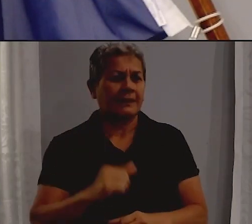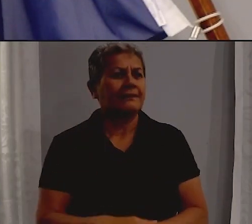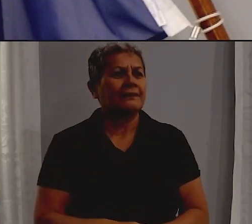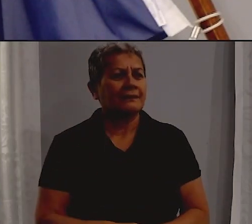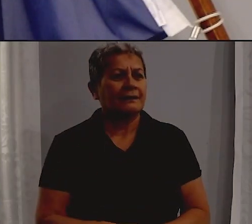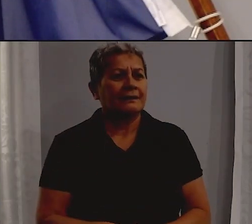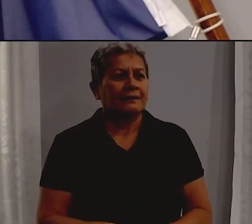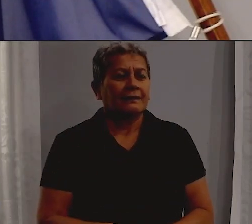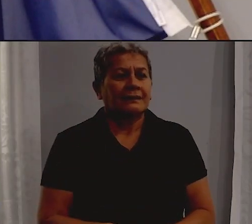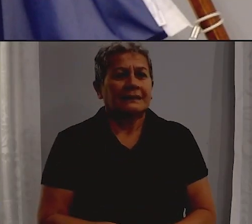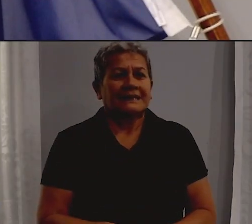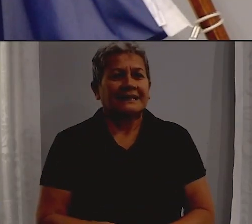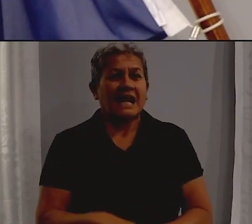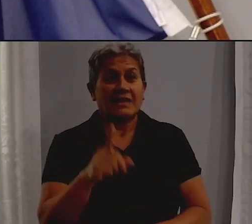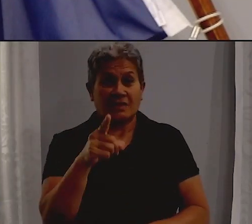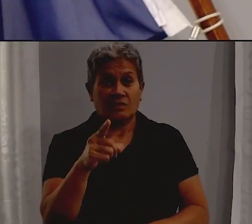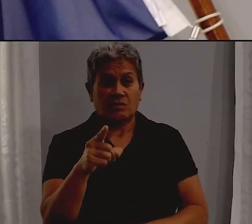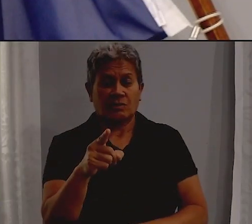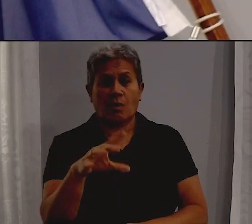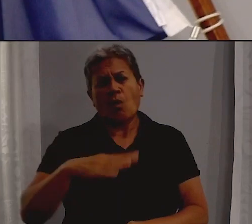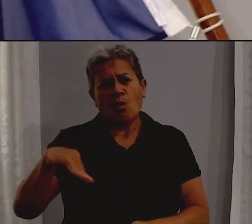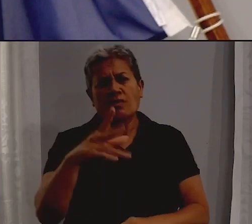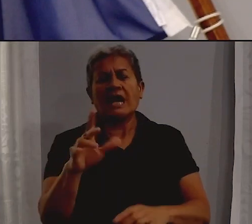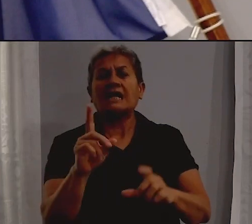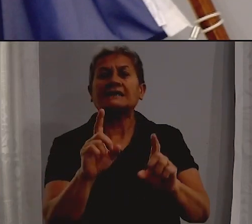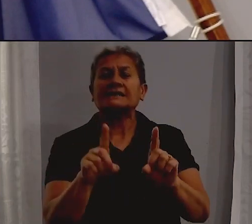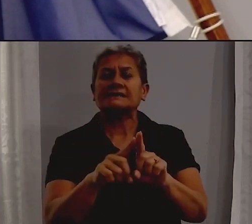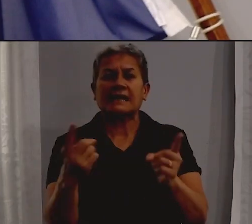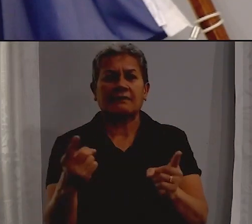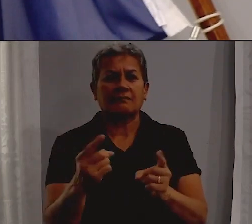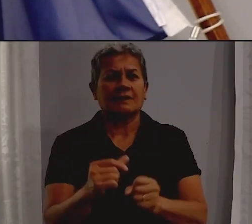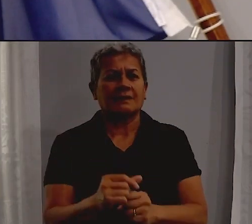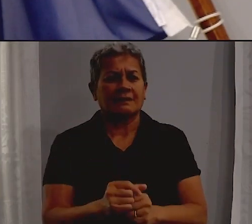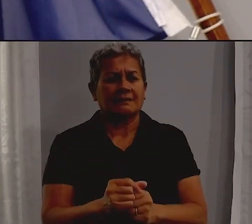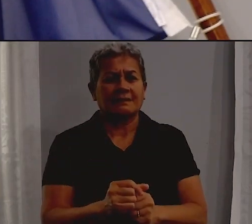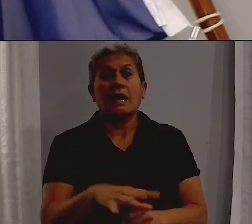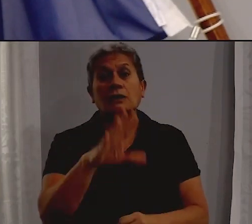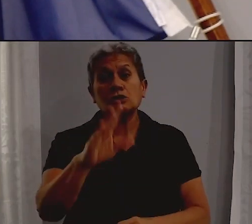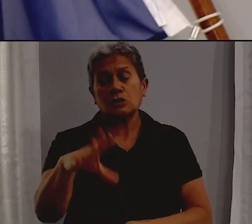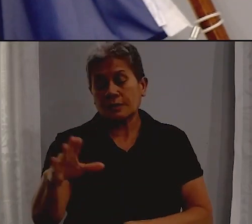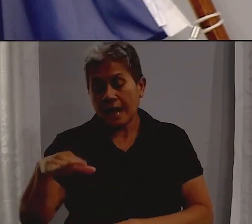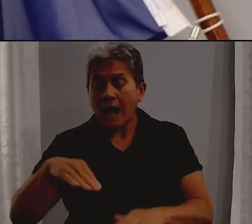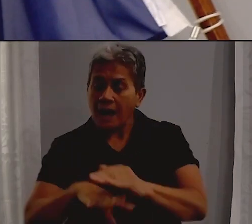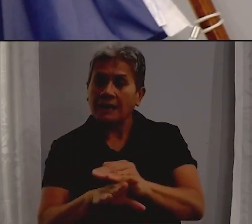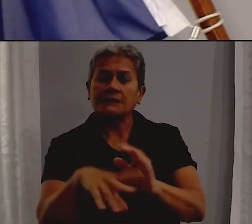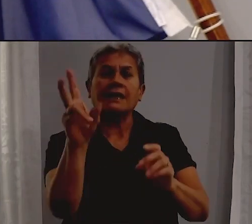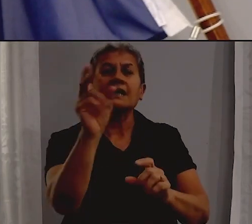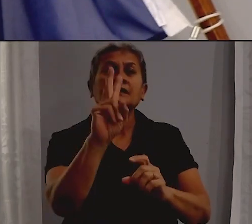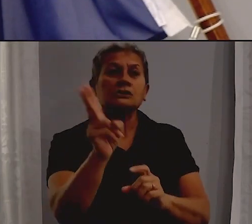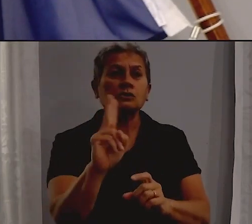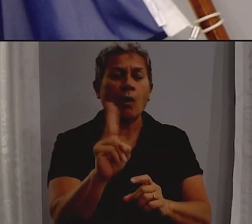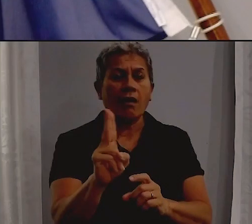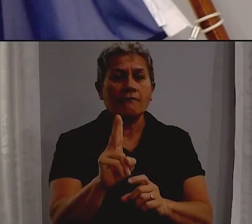fully vaccinated. There are no exceptions to this requirement. Consequently, children under 12 years of age